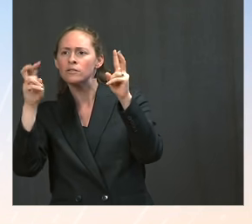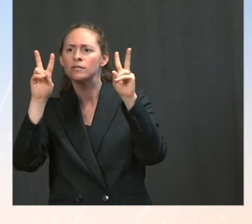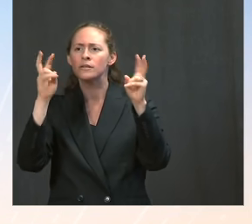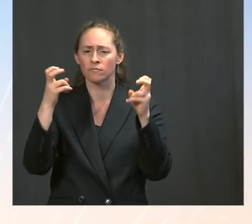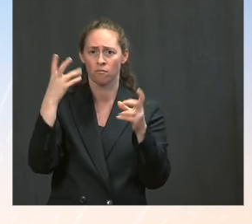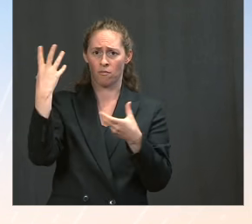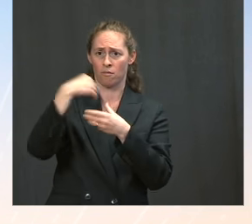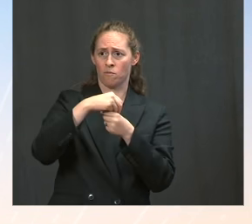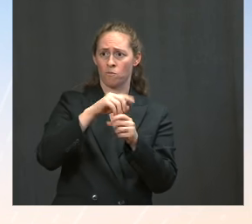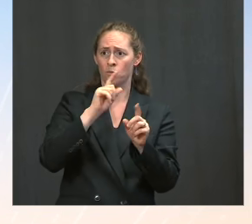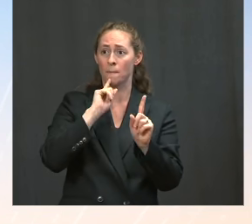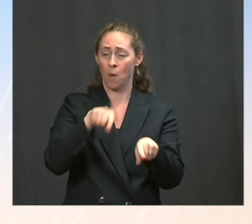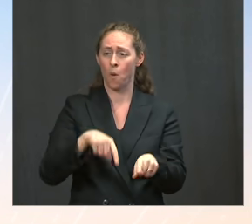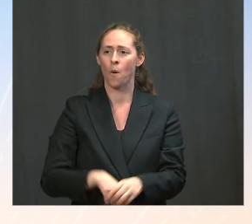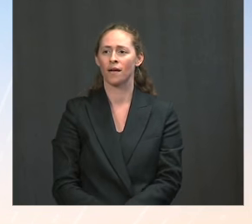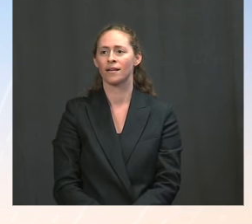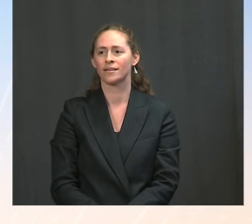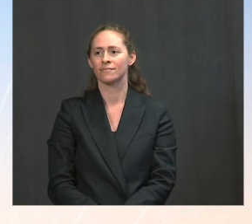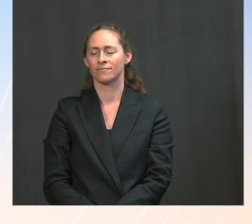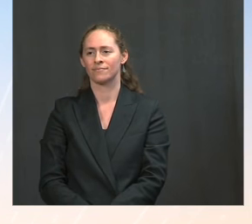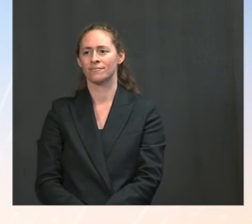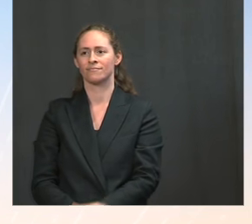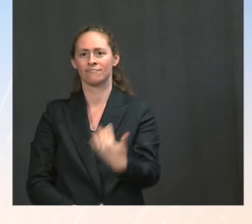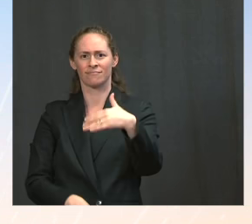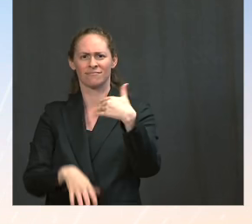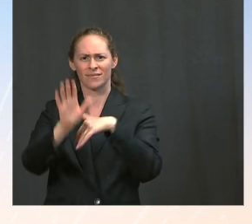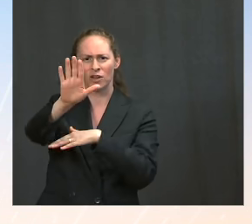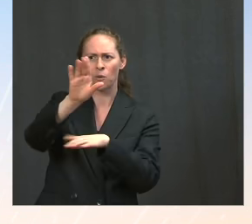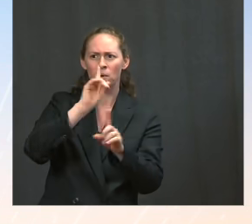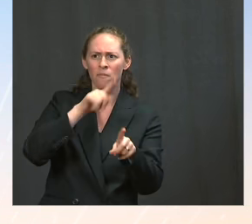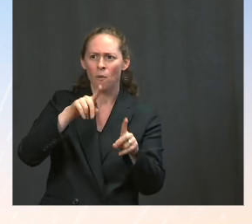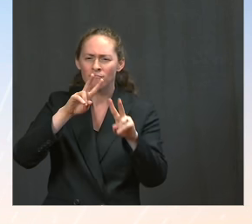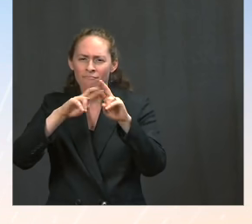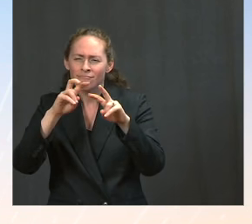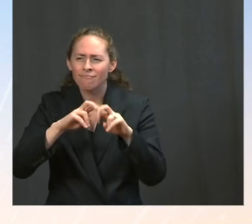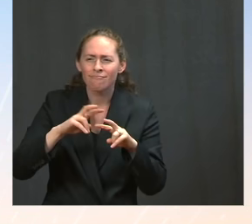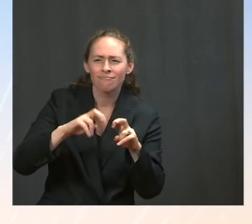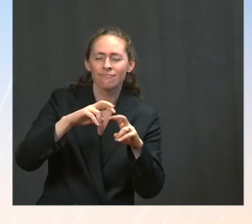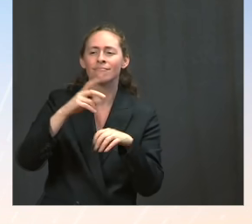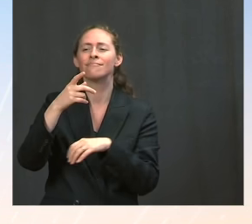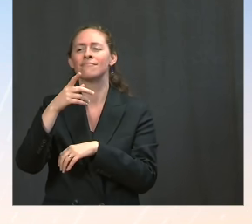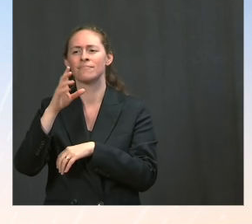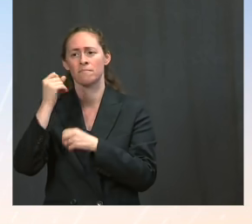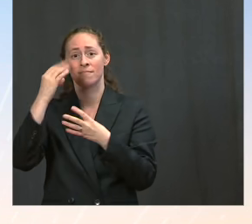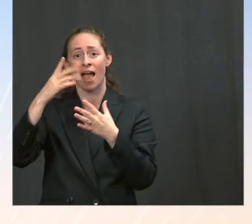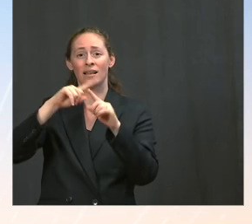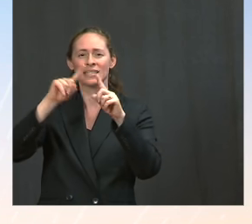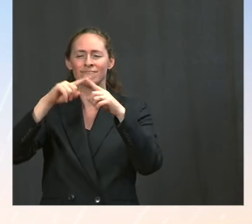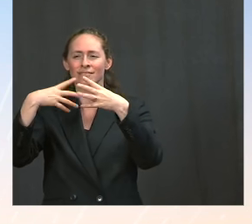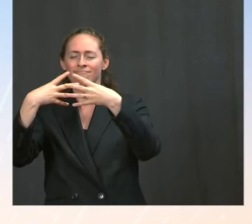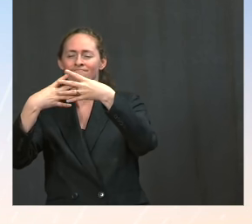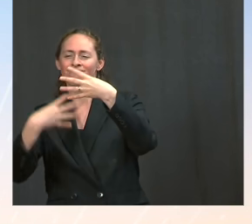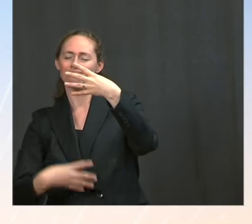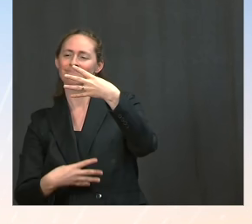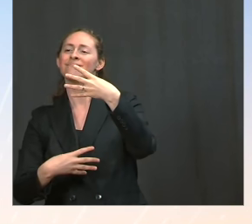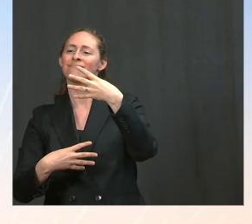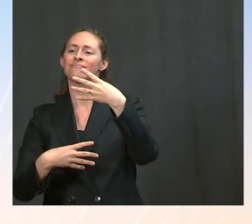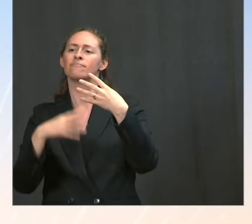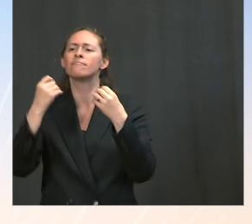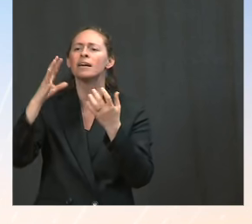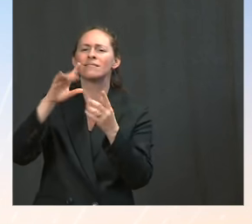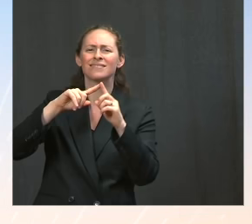researchers for finding one of 1,000 citations. It was an error in a lengthy document to include this